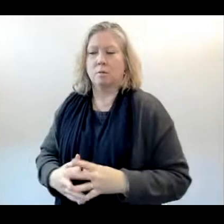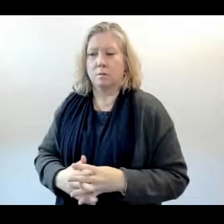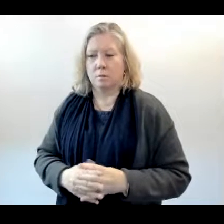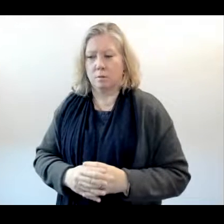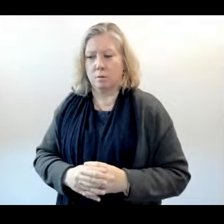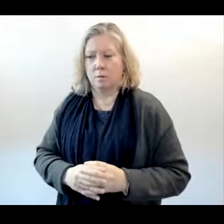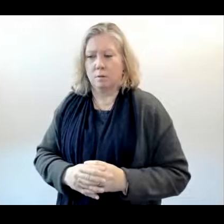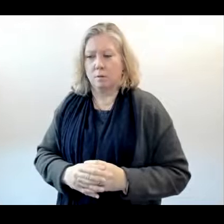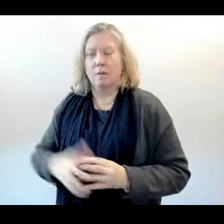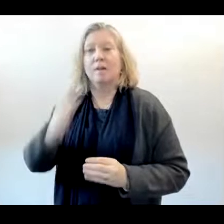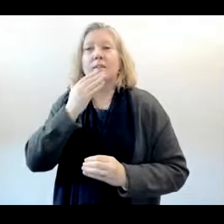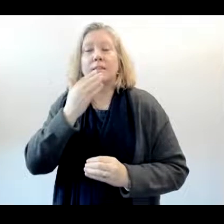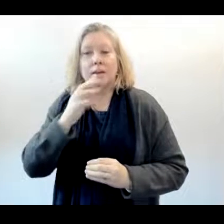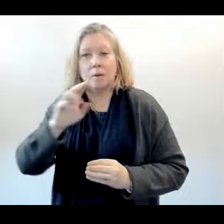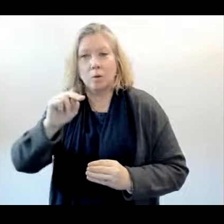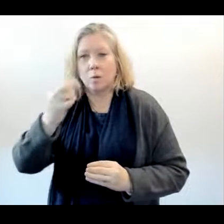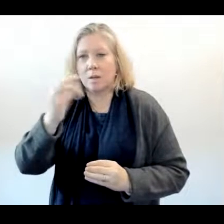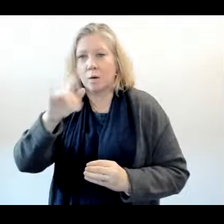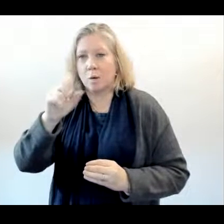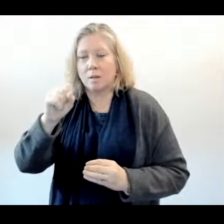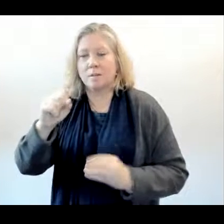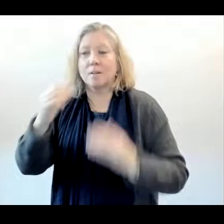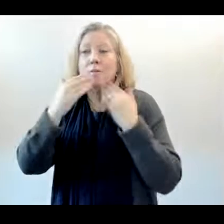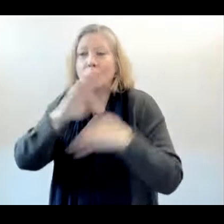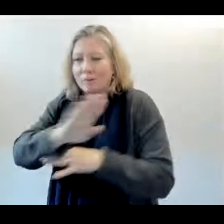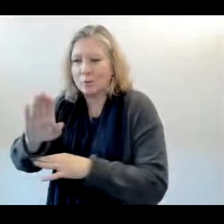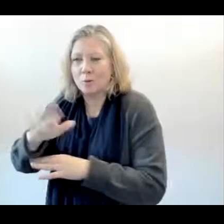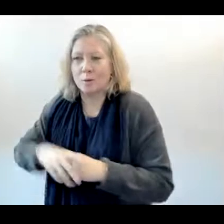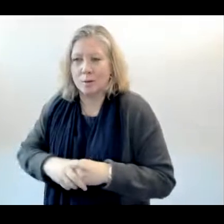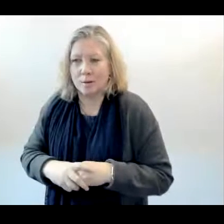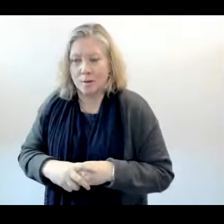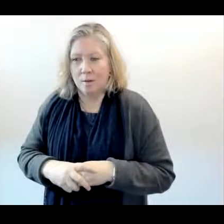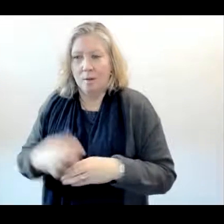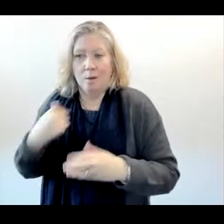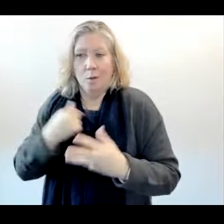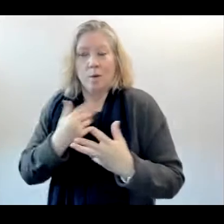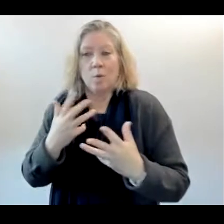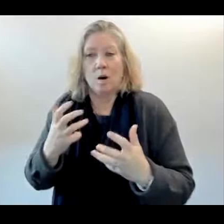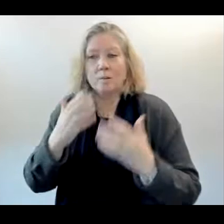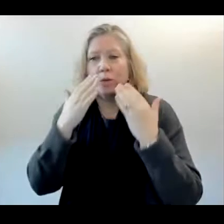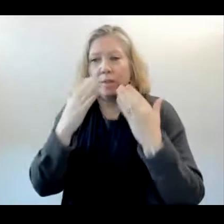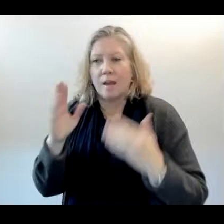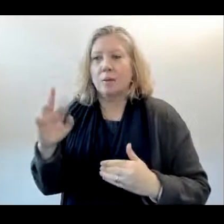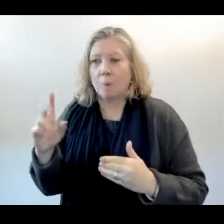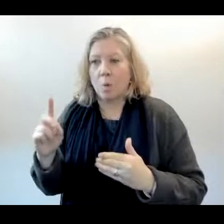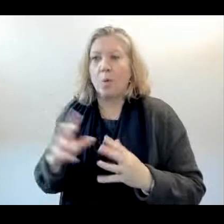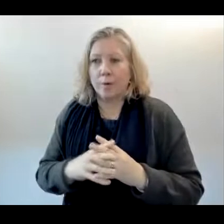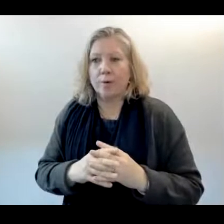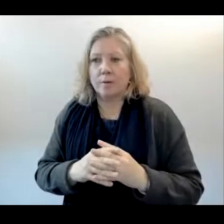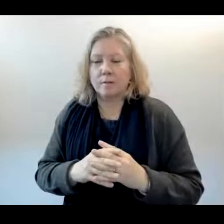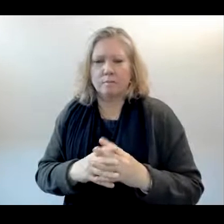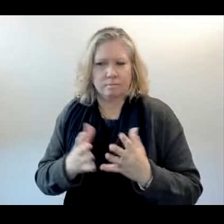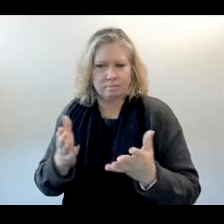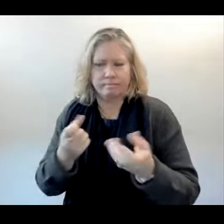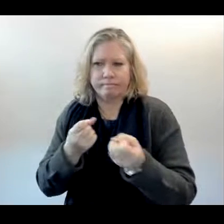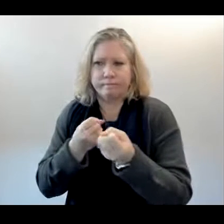Thank you, Nicholas. Good afternoon, everyone. We would like to thank the board for their support